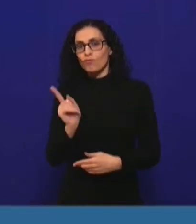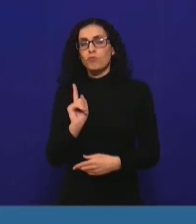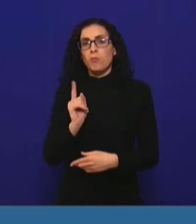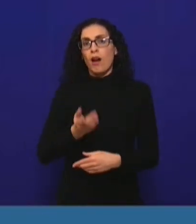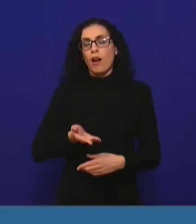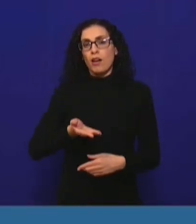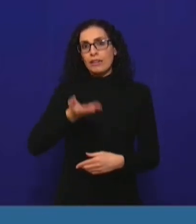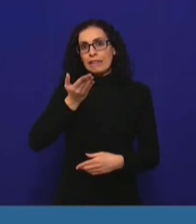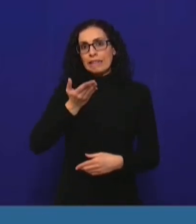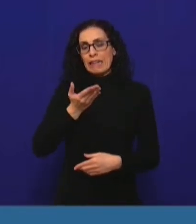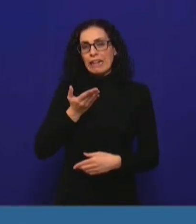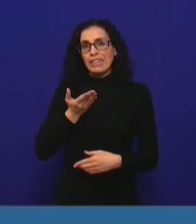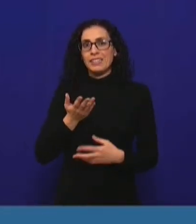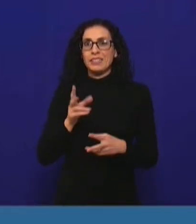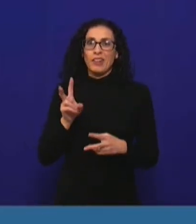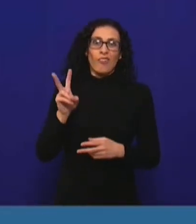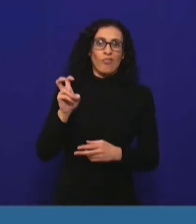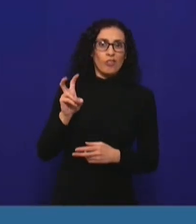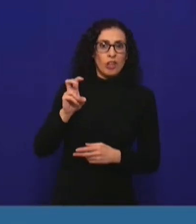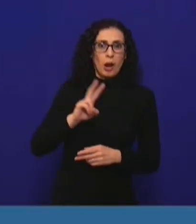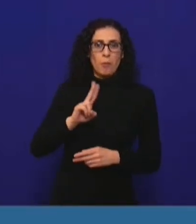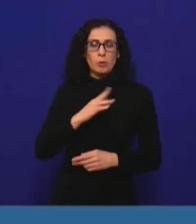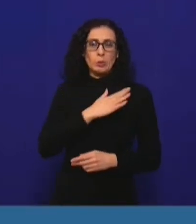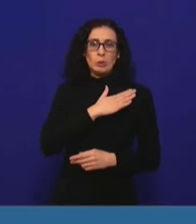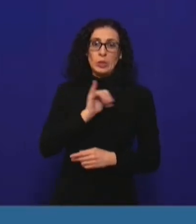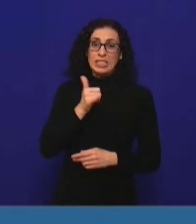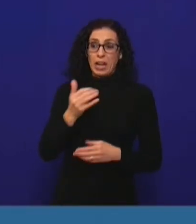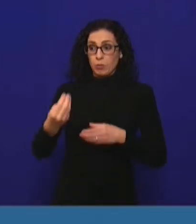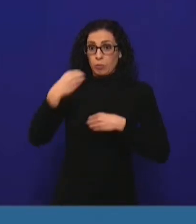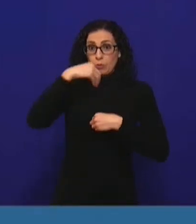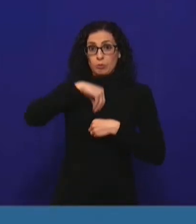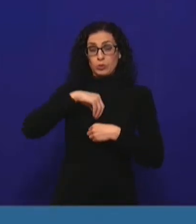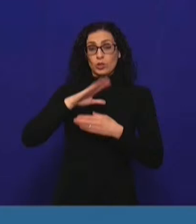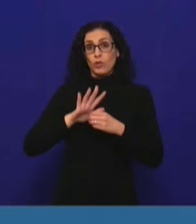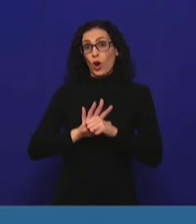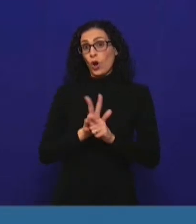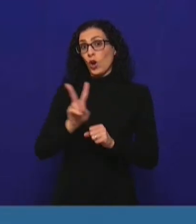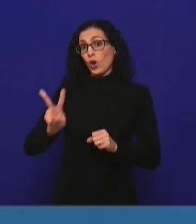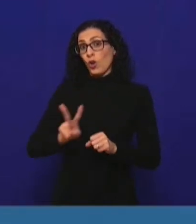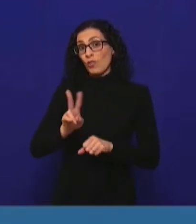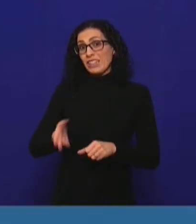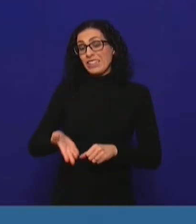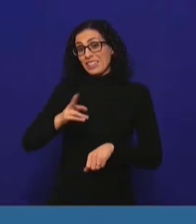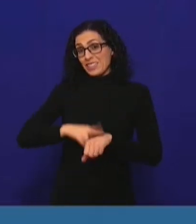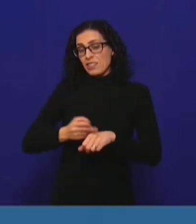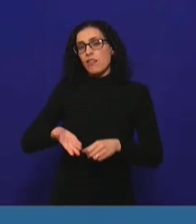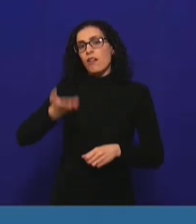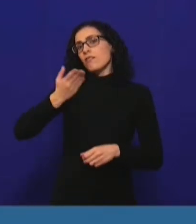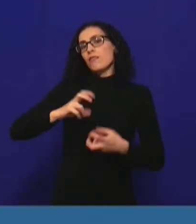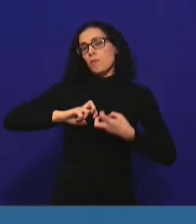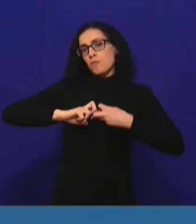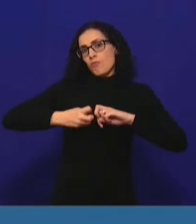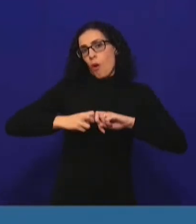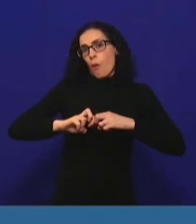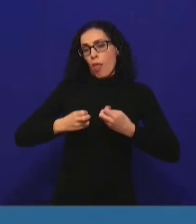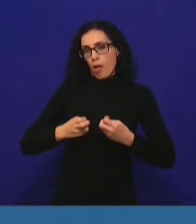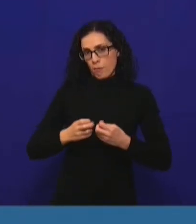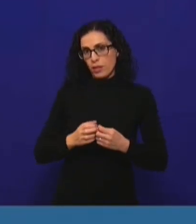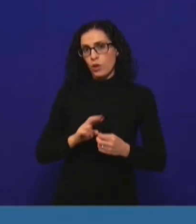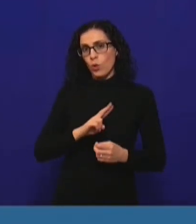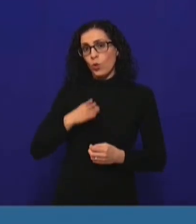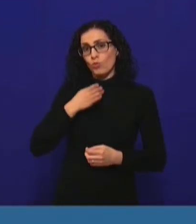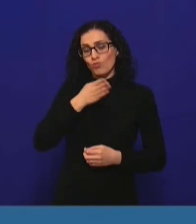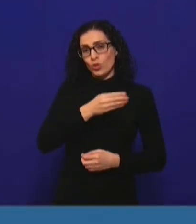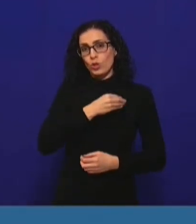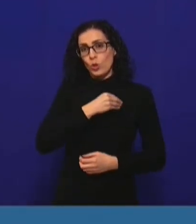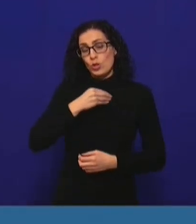iktar suscettibbli li jekk jaqbadhom il-COVID ikollhom komplikazzjonijiet, ikollhom bżonn jidħlu l-isptar u anke bħalma rajna l-maġġor